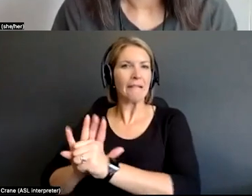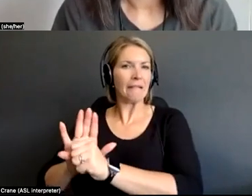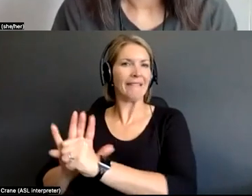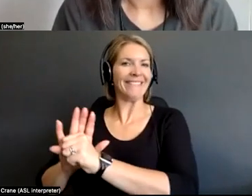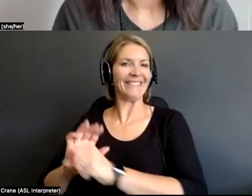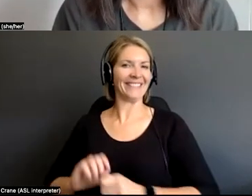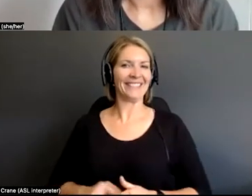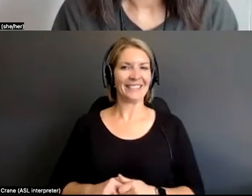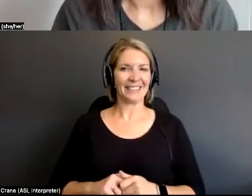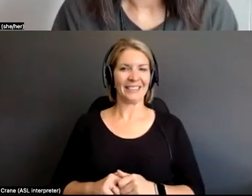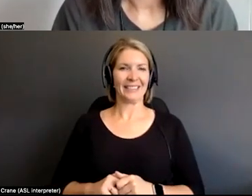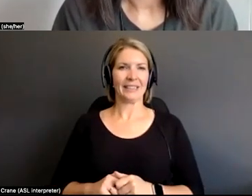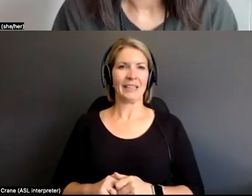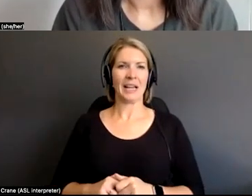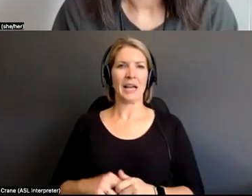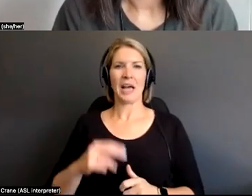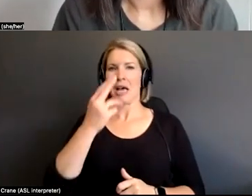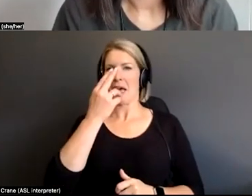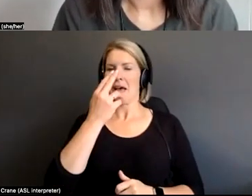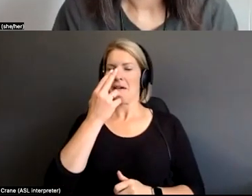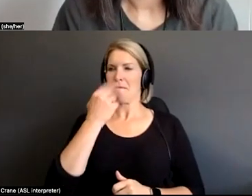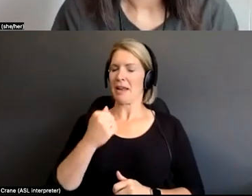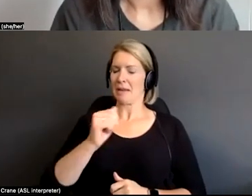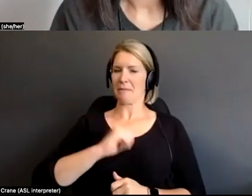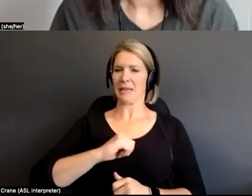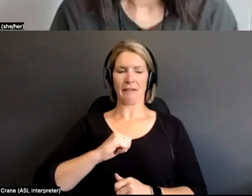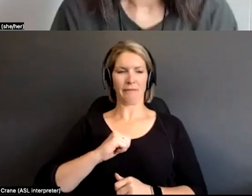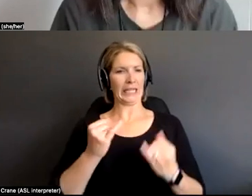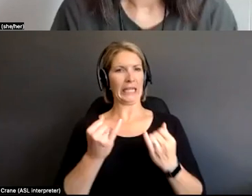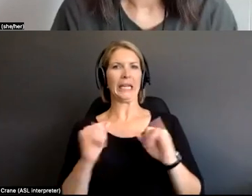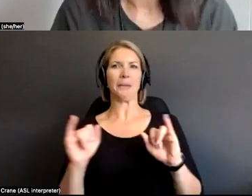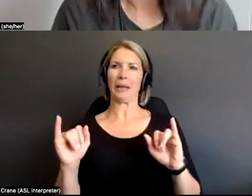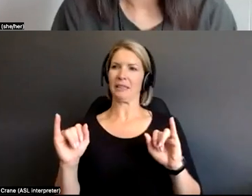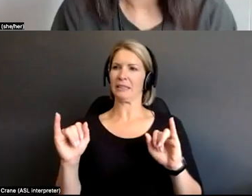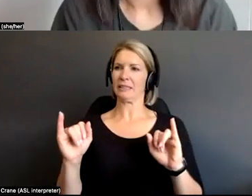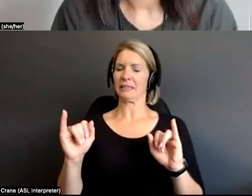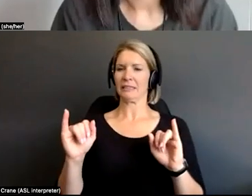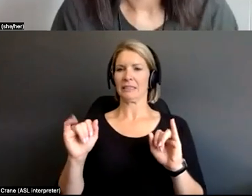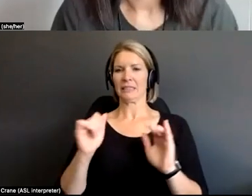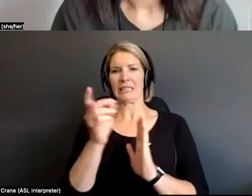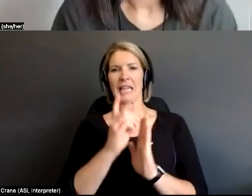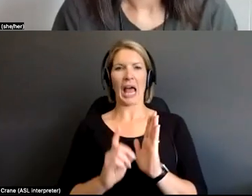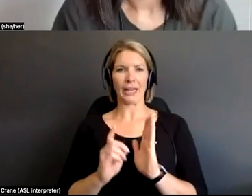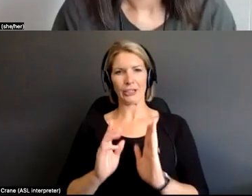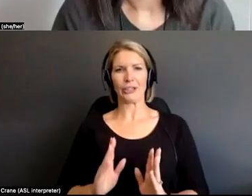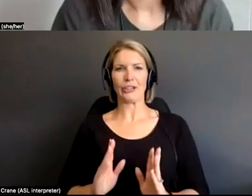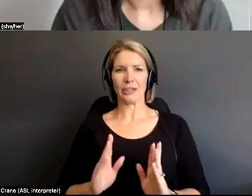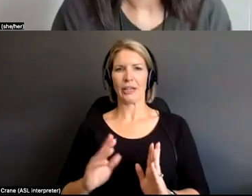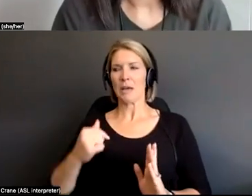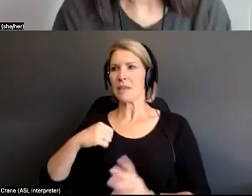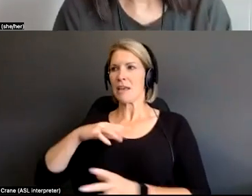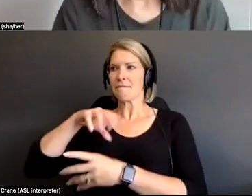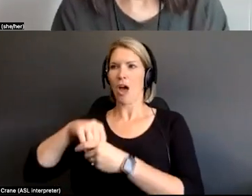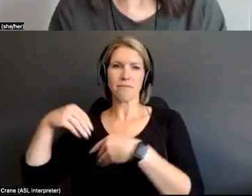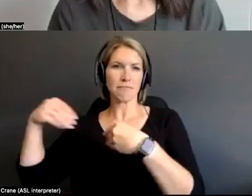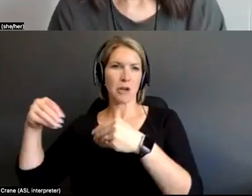It's funny, as a freelancer, I'm not necessarily involved in the marketing meetings. So I don't necessarily get all of